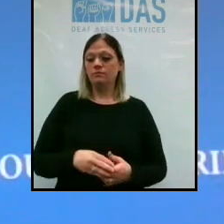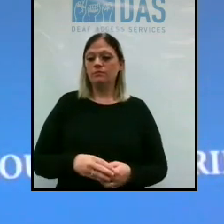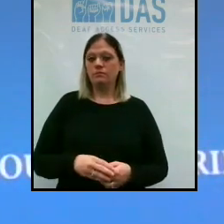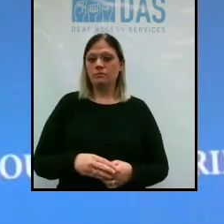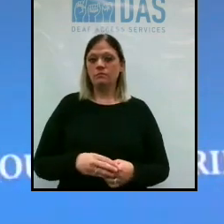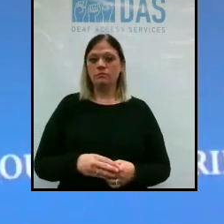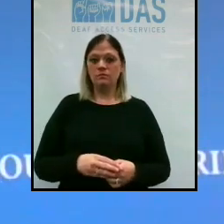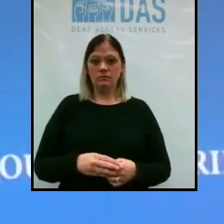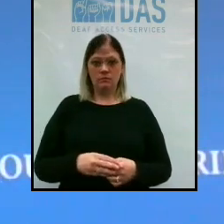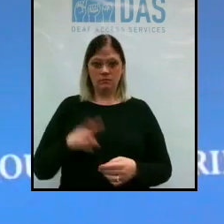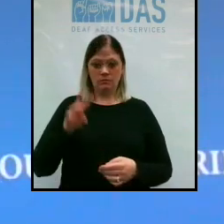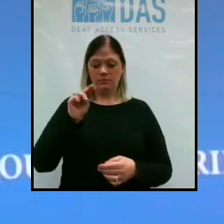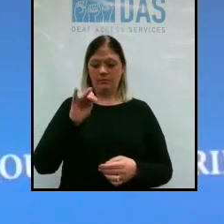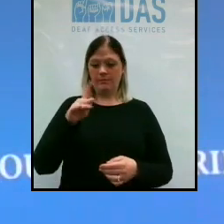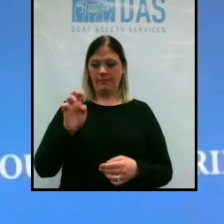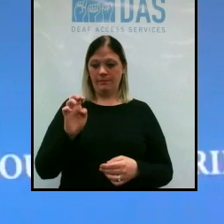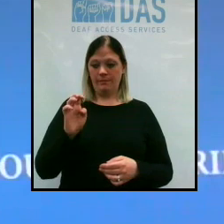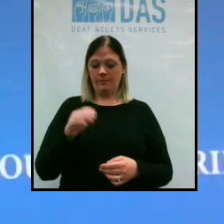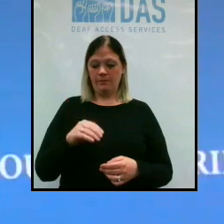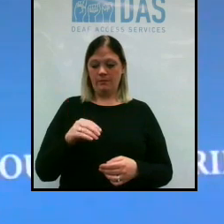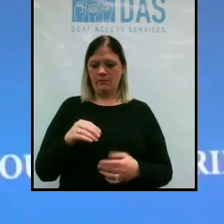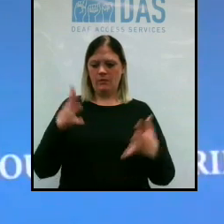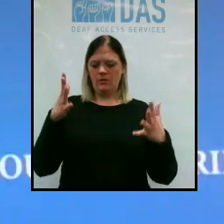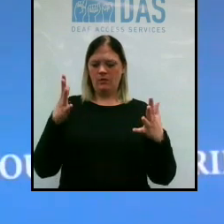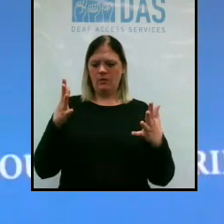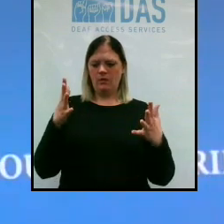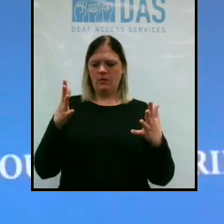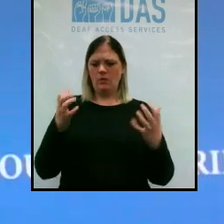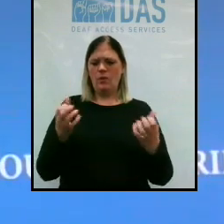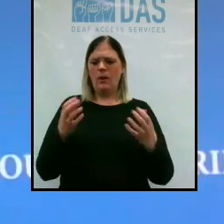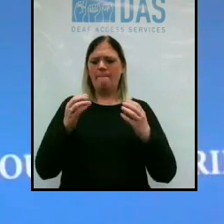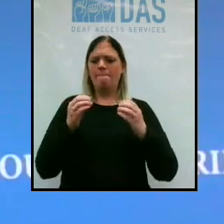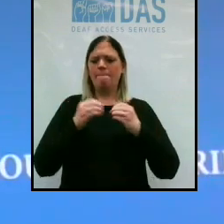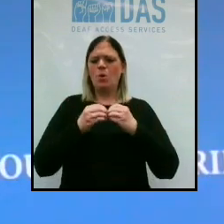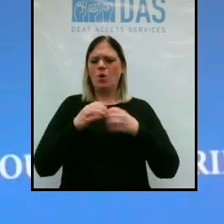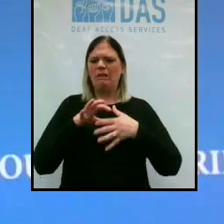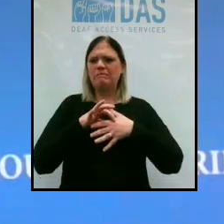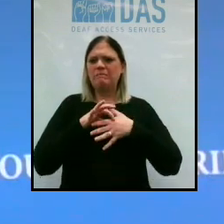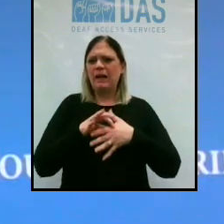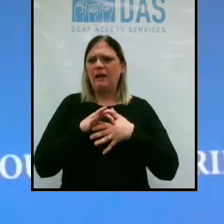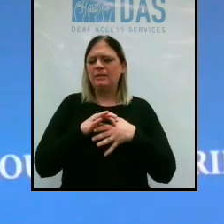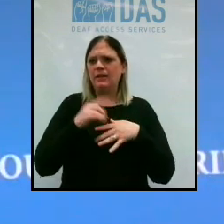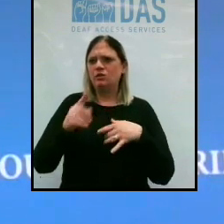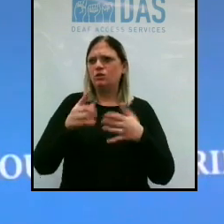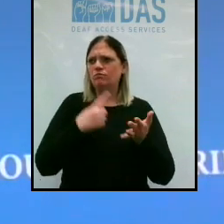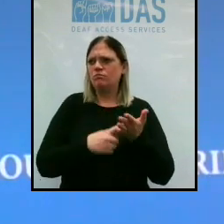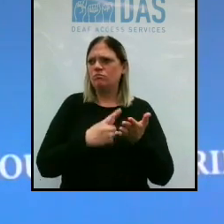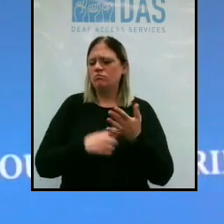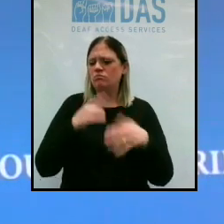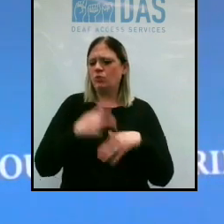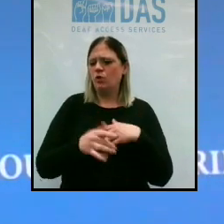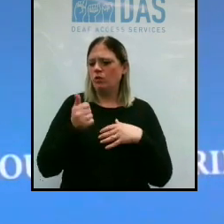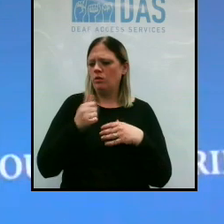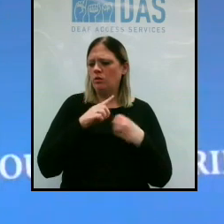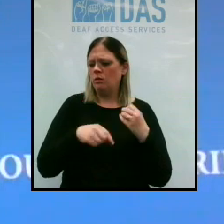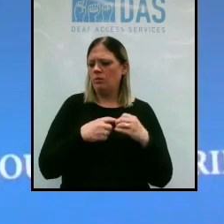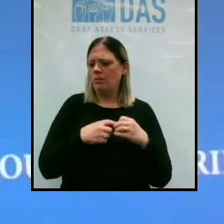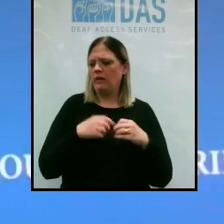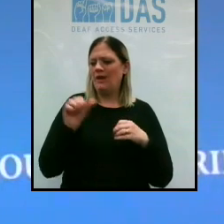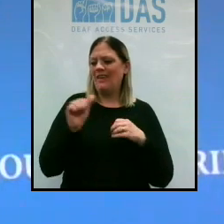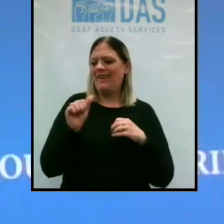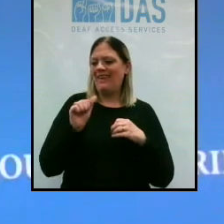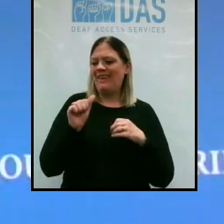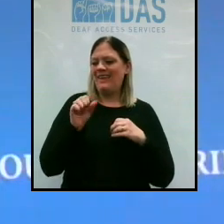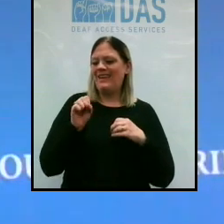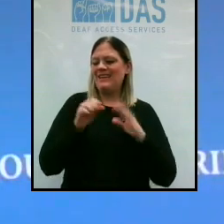Yes. I guess I want a little bit more context to something that you brought up earlier in your presentation today, and that's about an asymptomatic